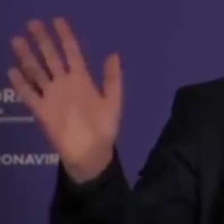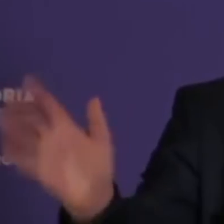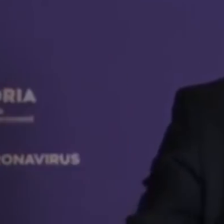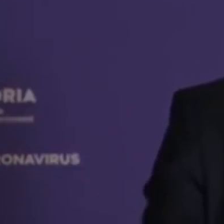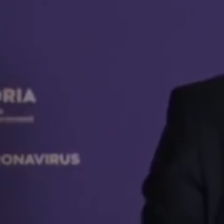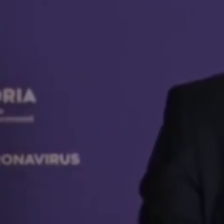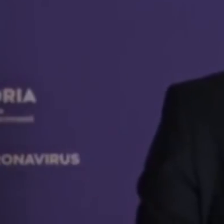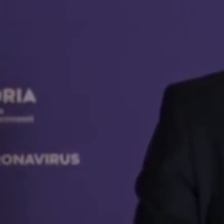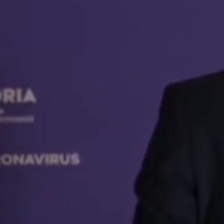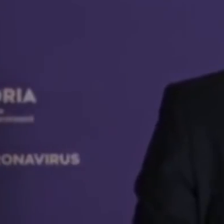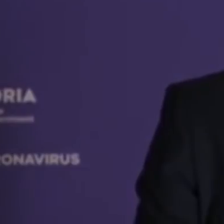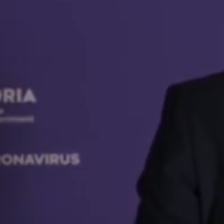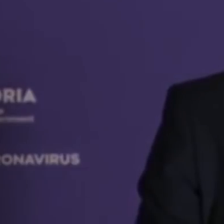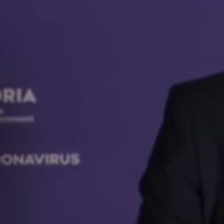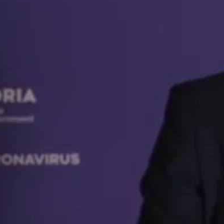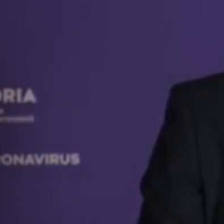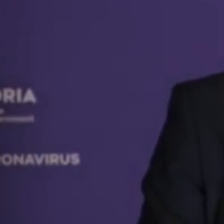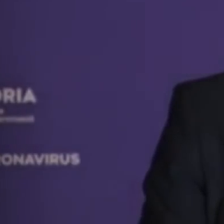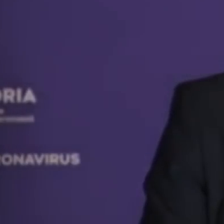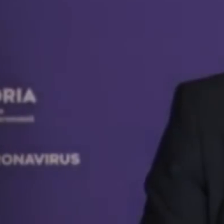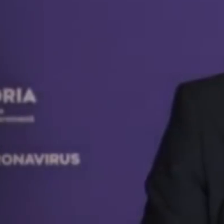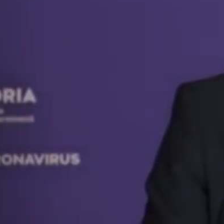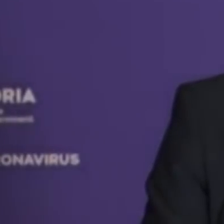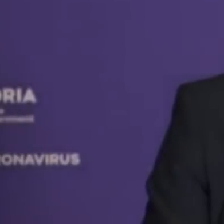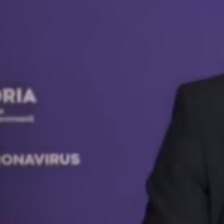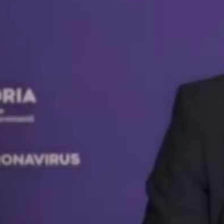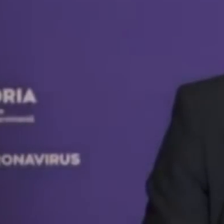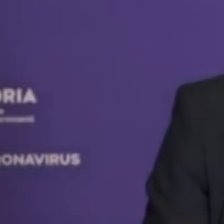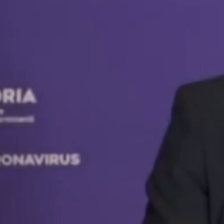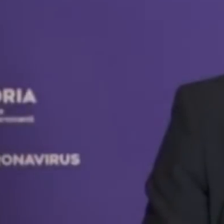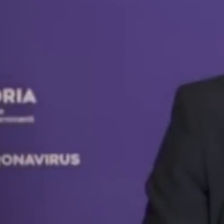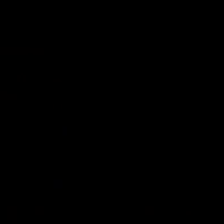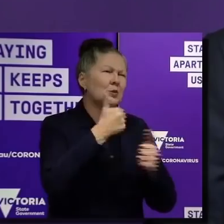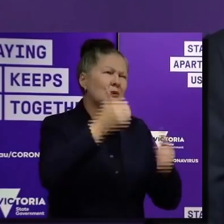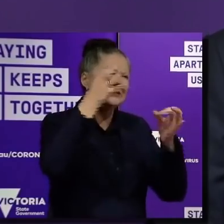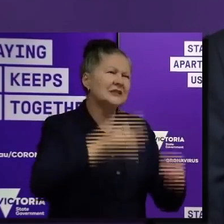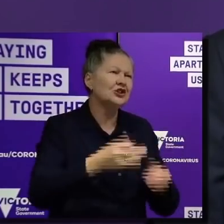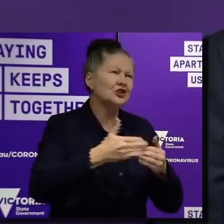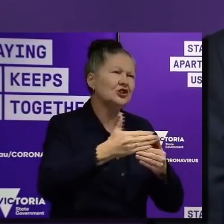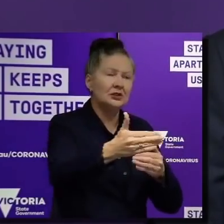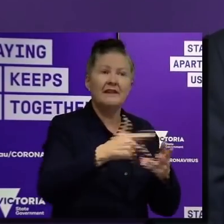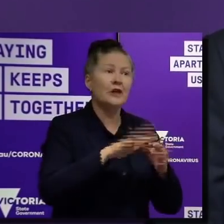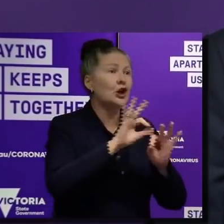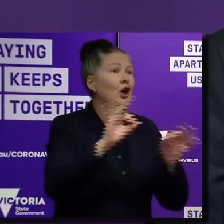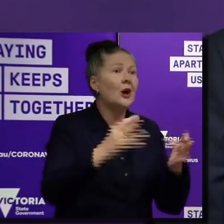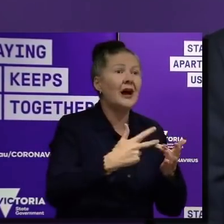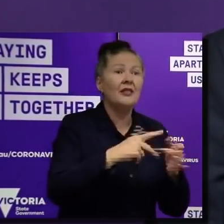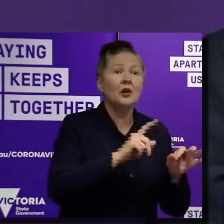Hello. I'm still here. No other questions.